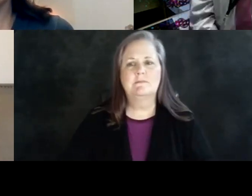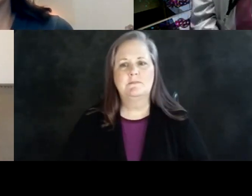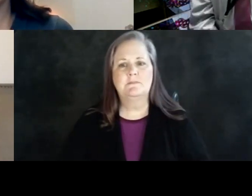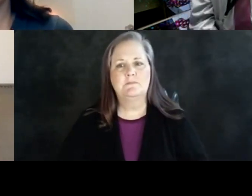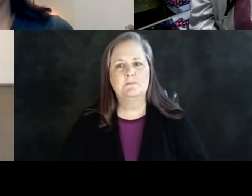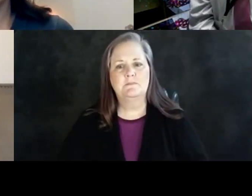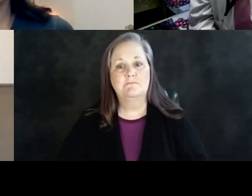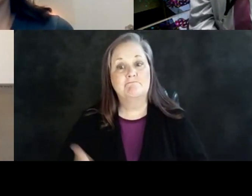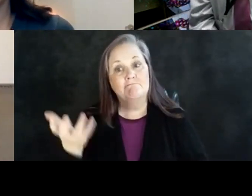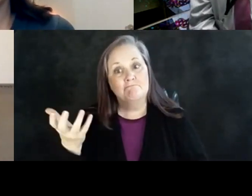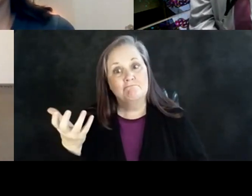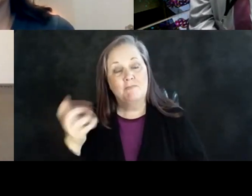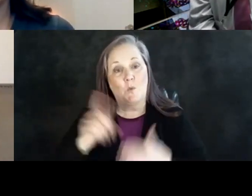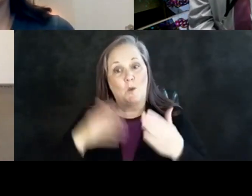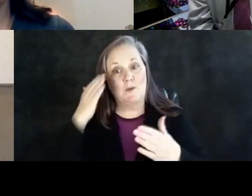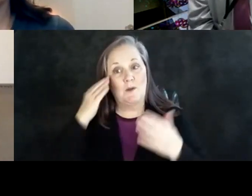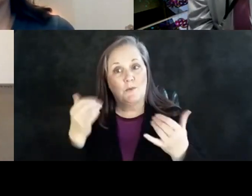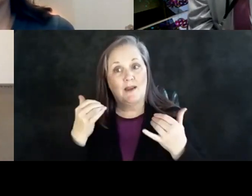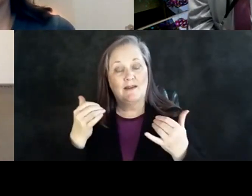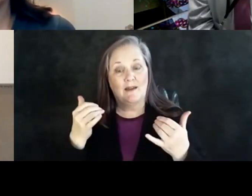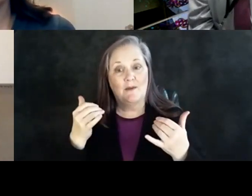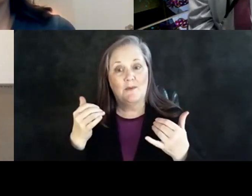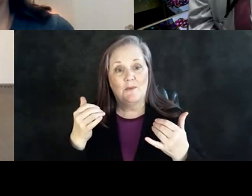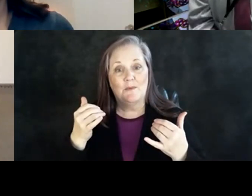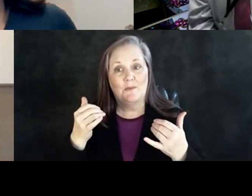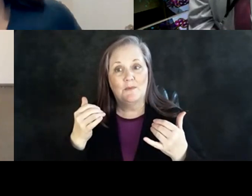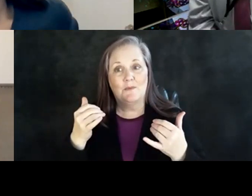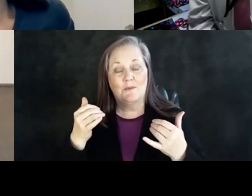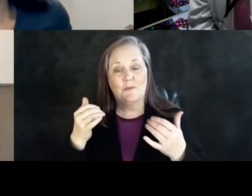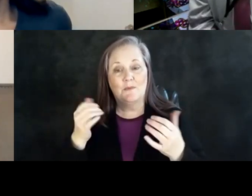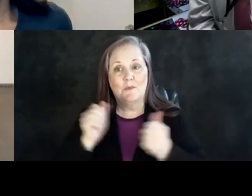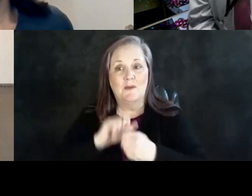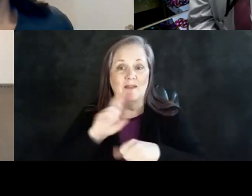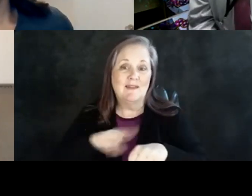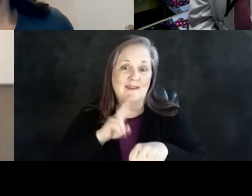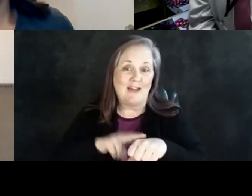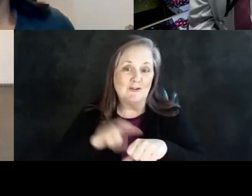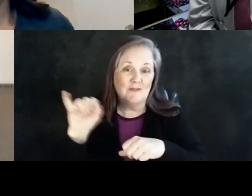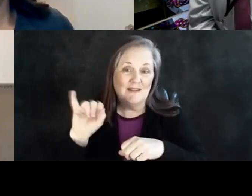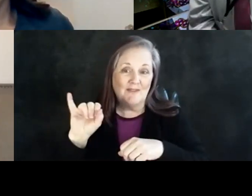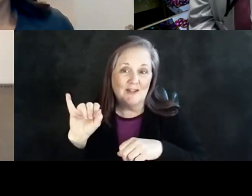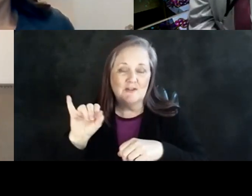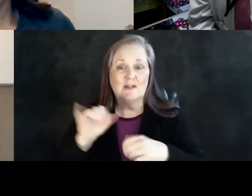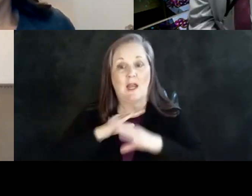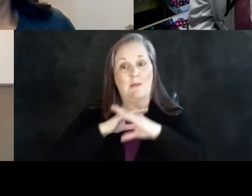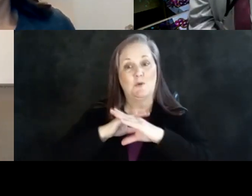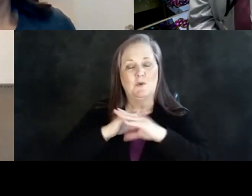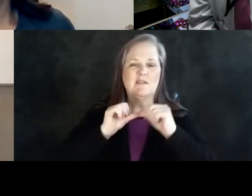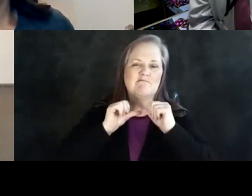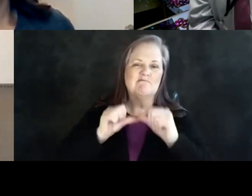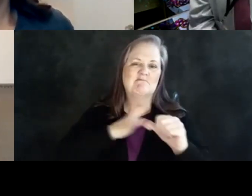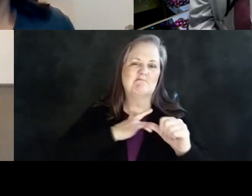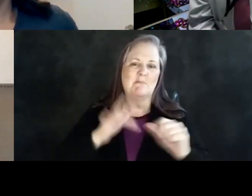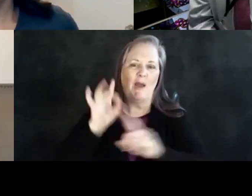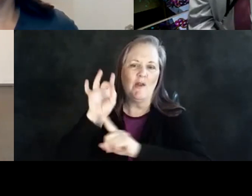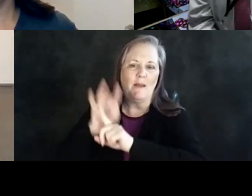Well, you know, what we know right now, even with natural infection, is that immunity lasts at least 8